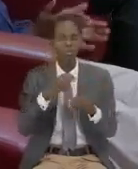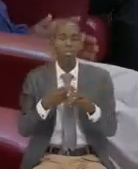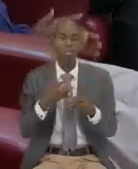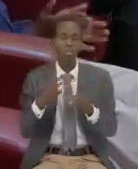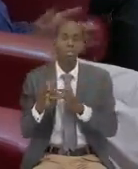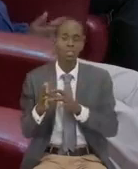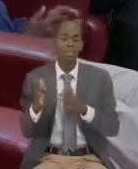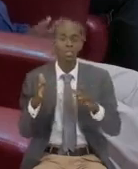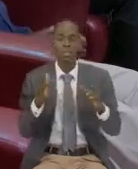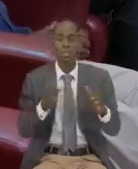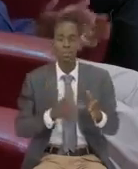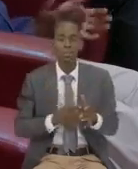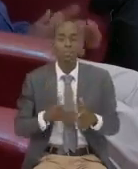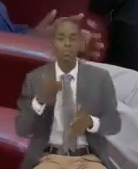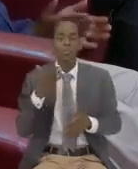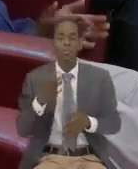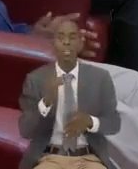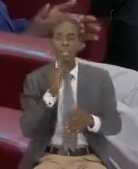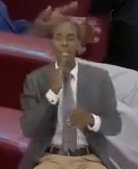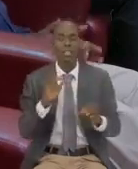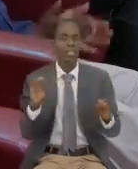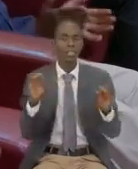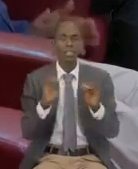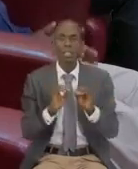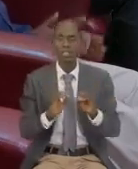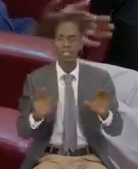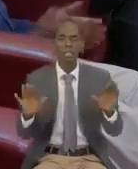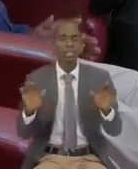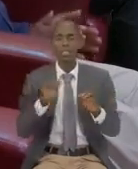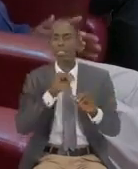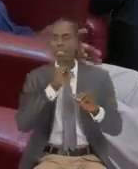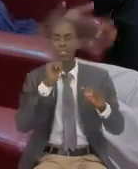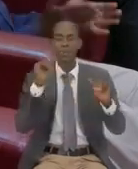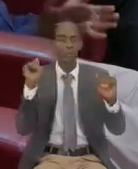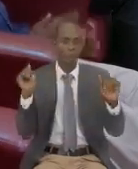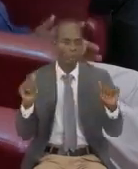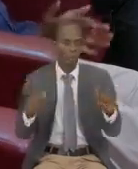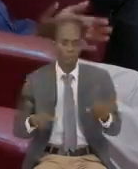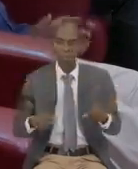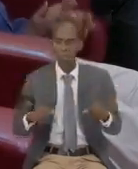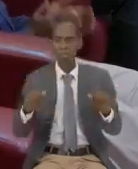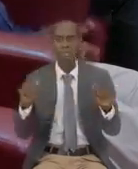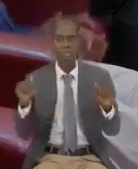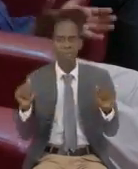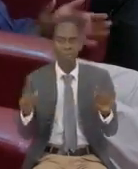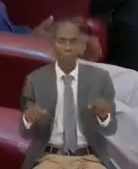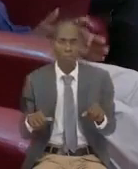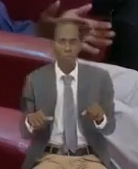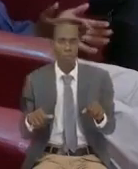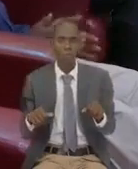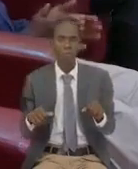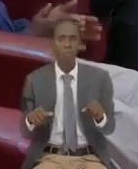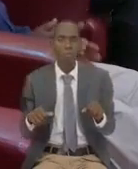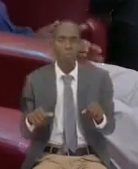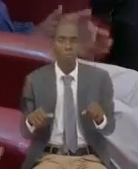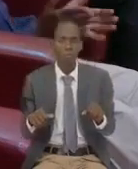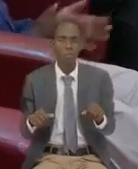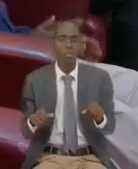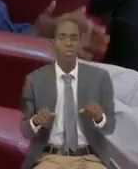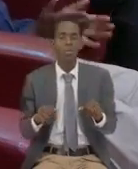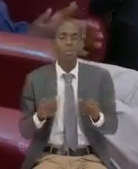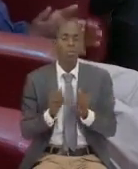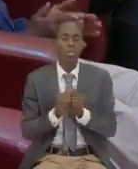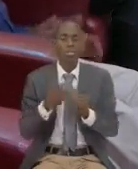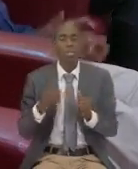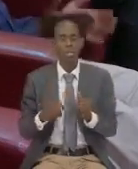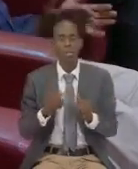of Jesus, there is nothing impossible, nothing impossible.